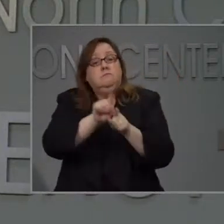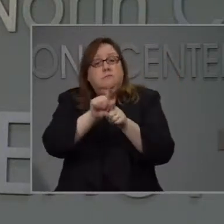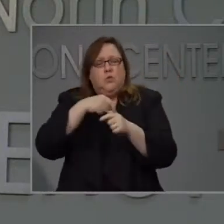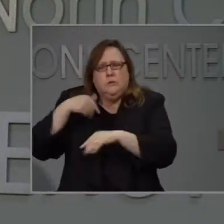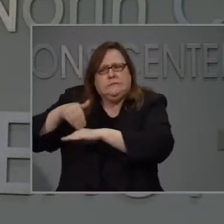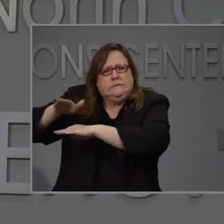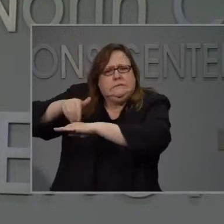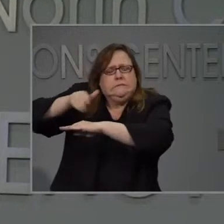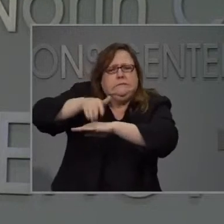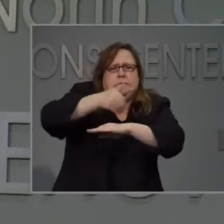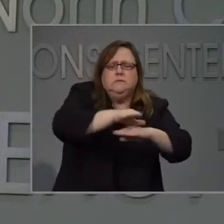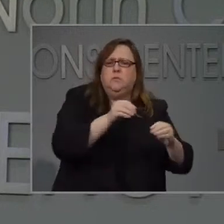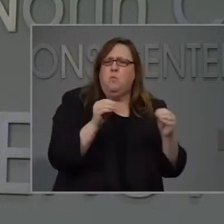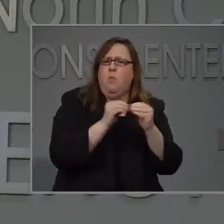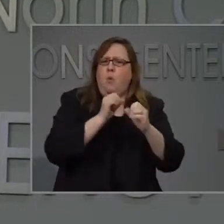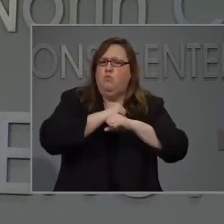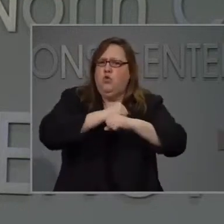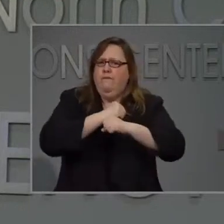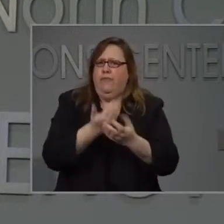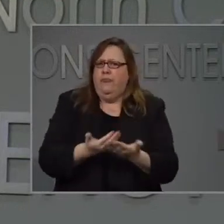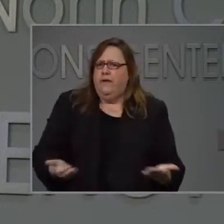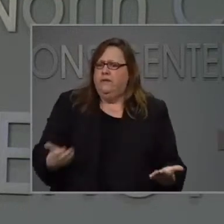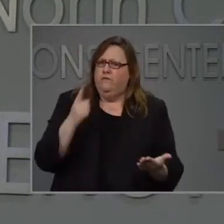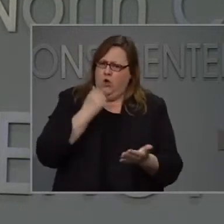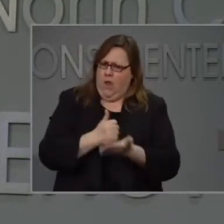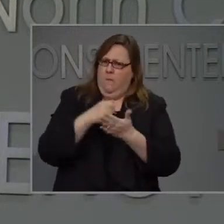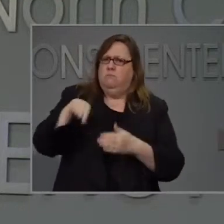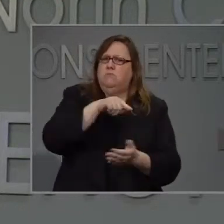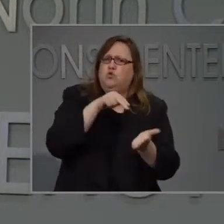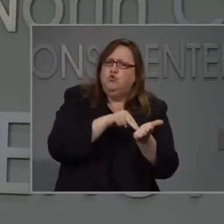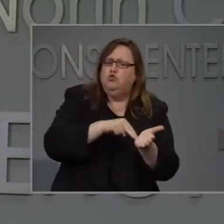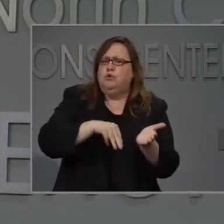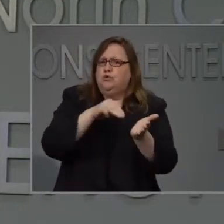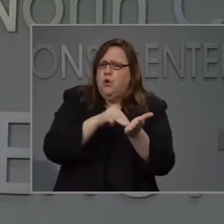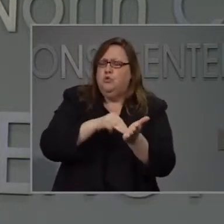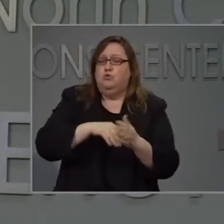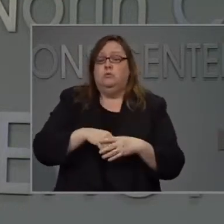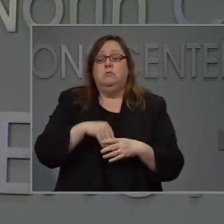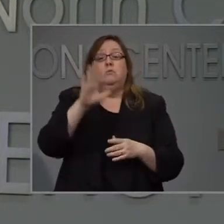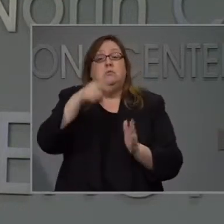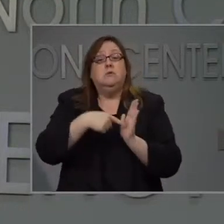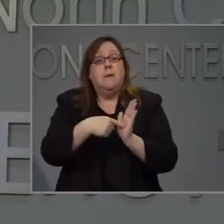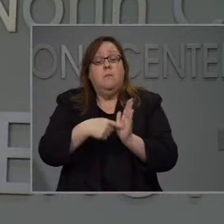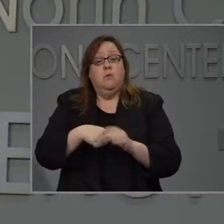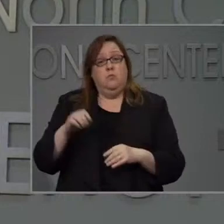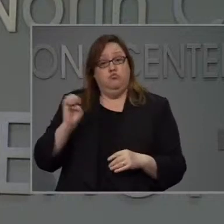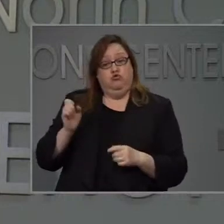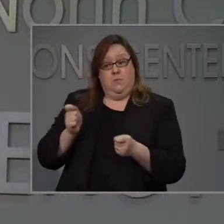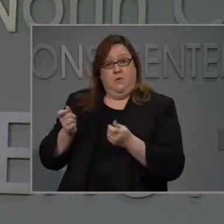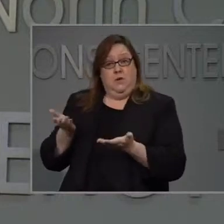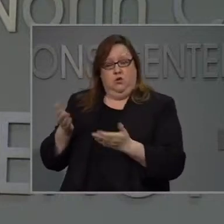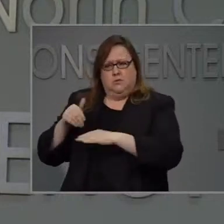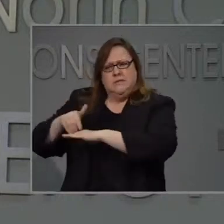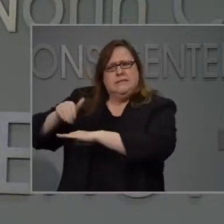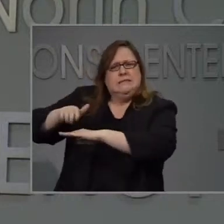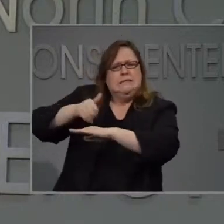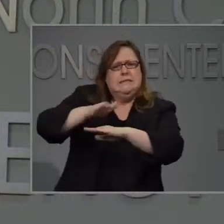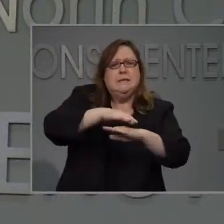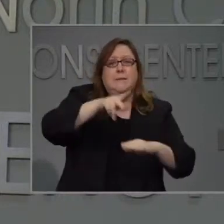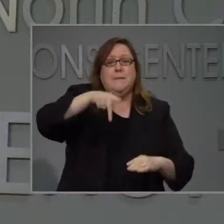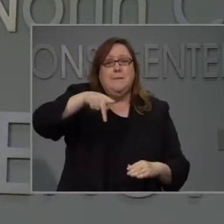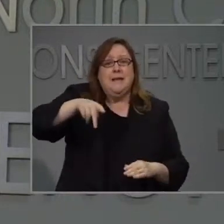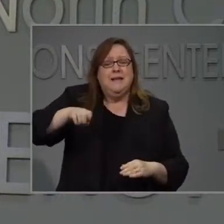to arm our frontline workers. For example, our emergency management is sending personal protective equipment